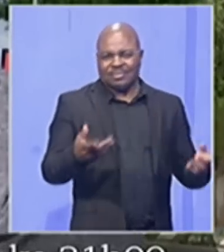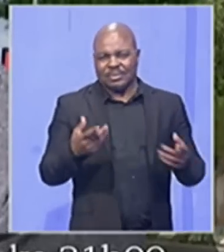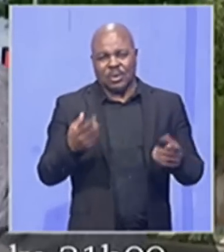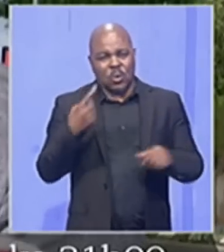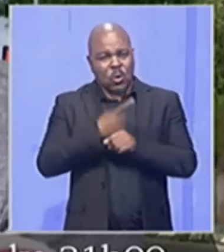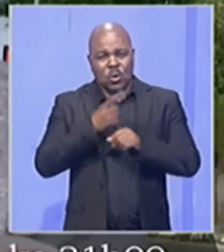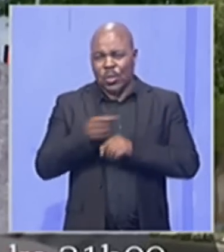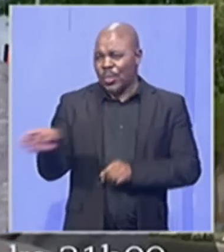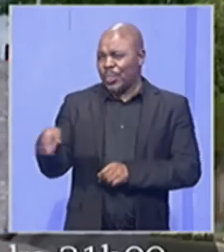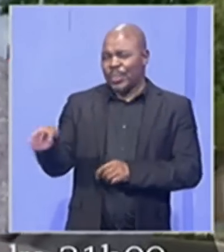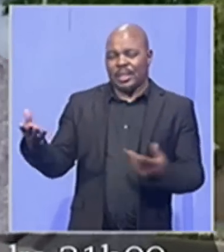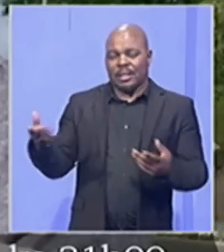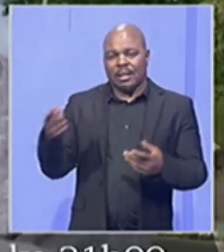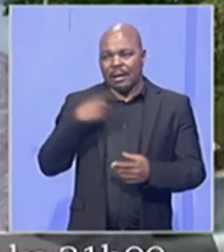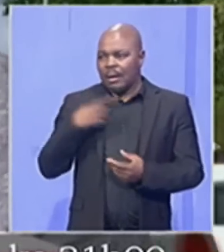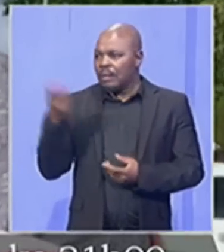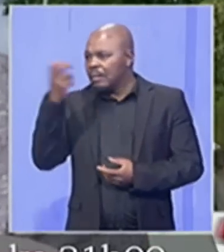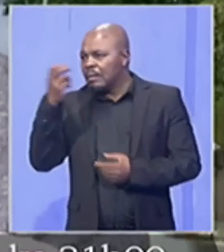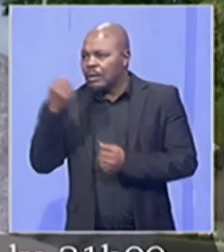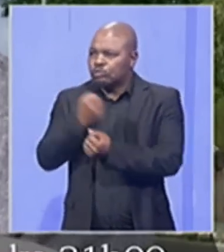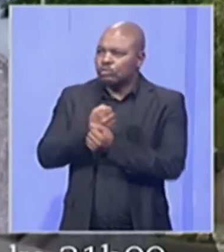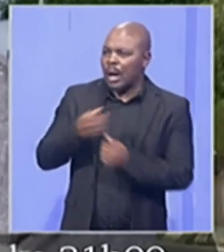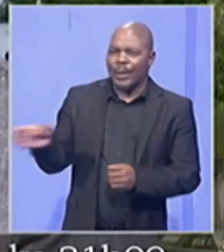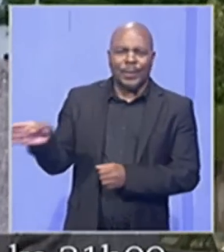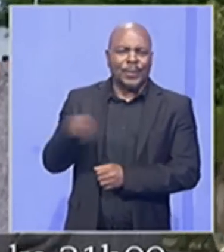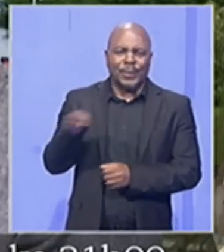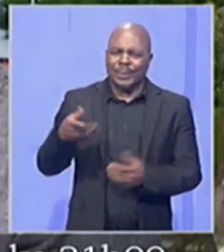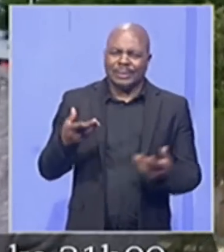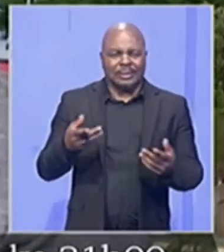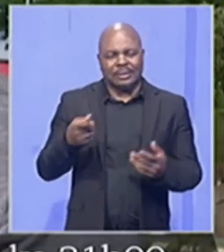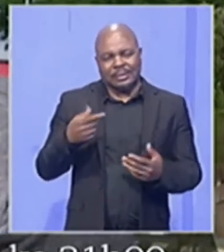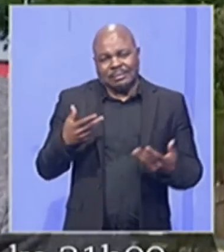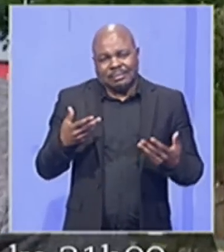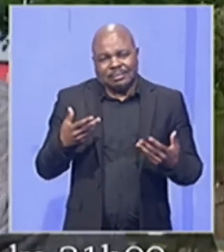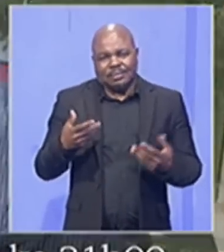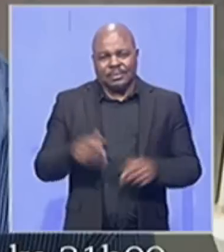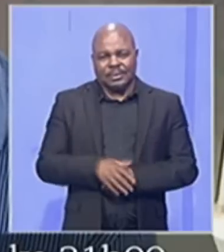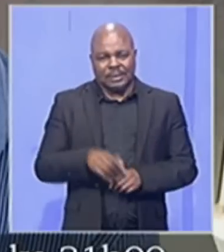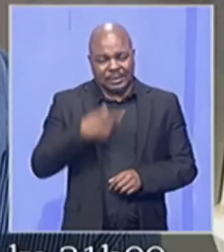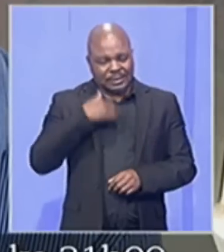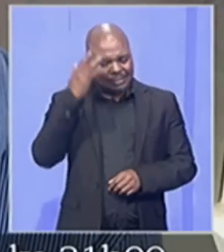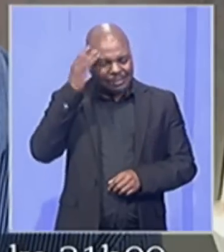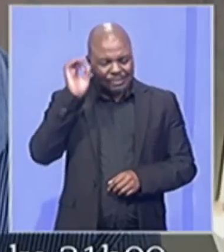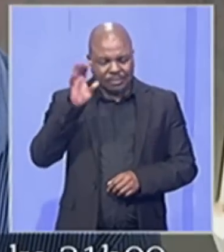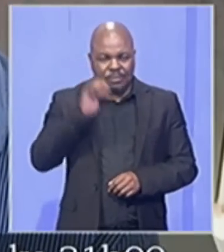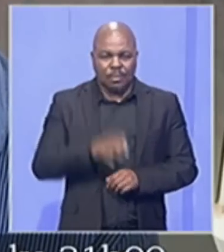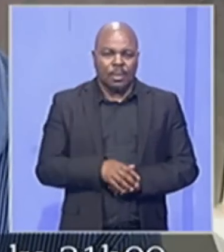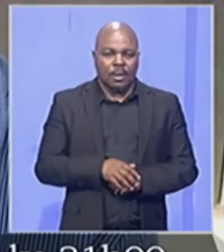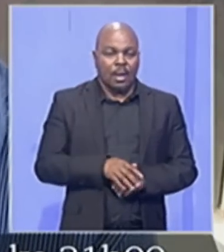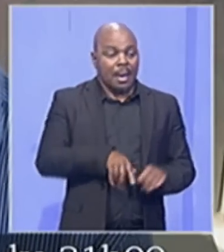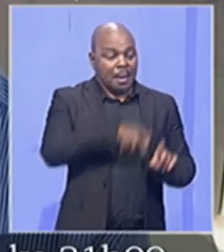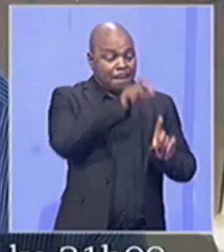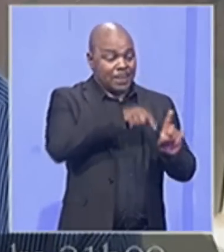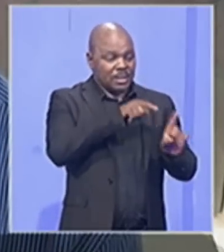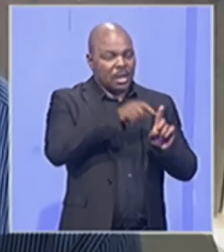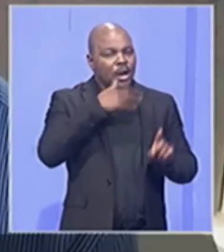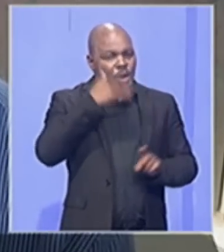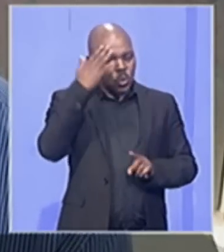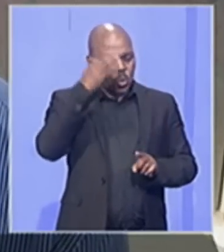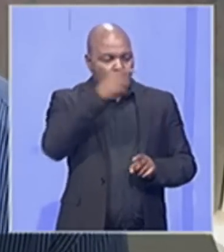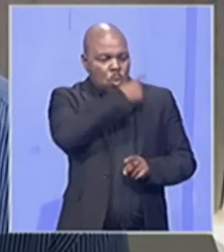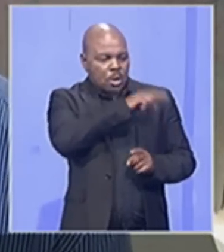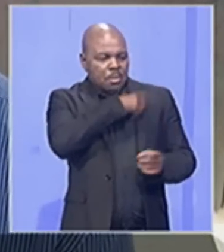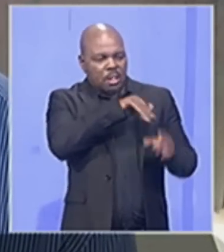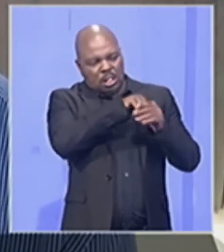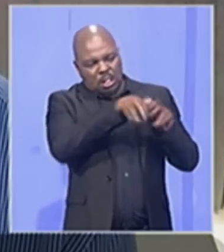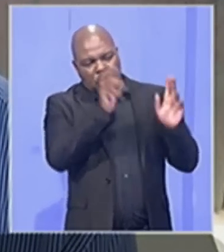you can't even find them. It gives one quite of a headache. I know of a person who had to leave hospital because they